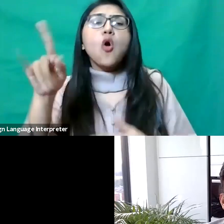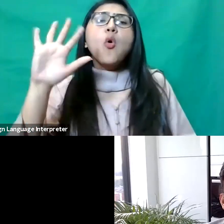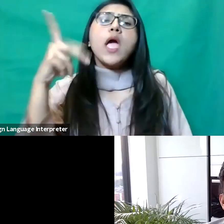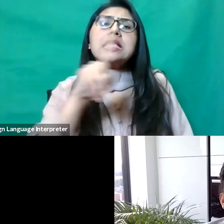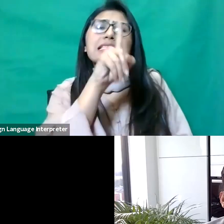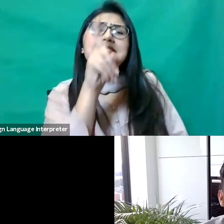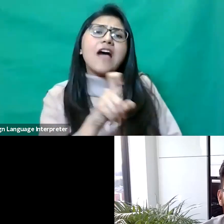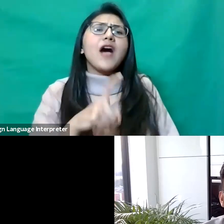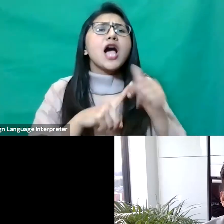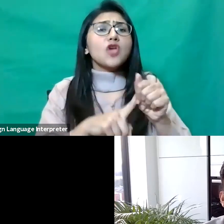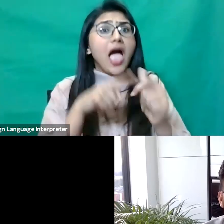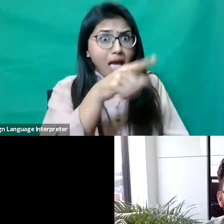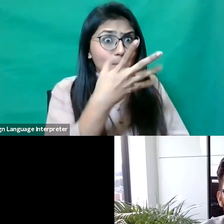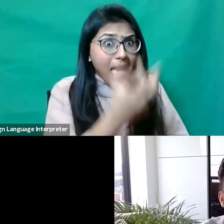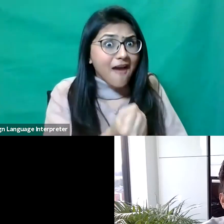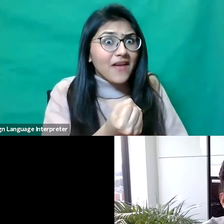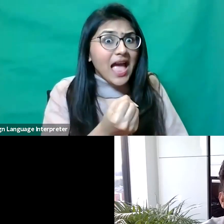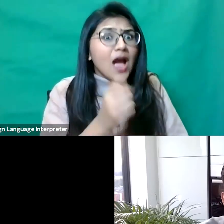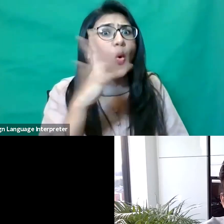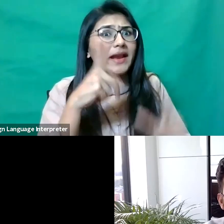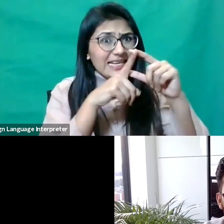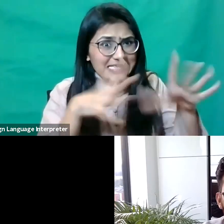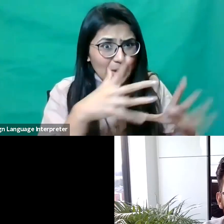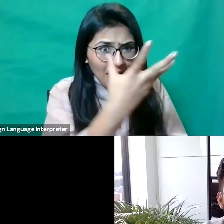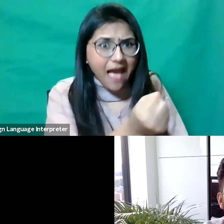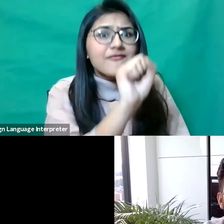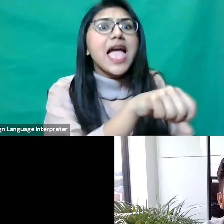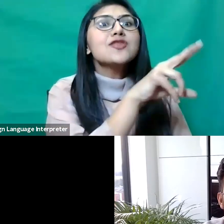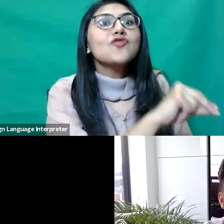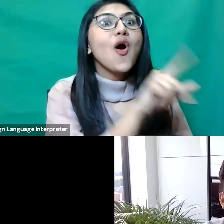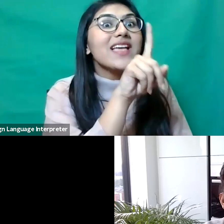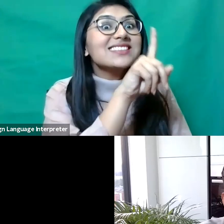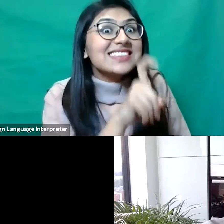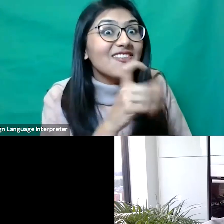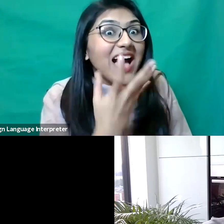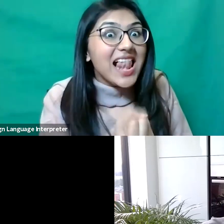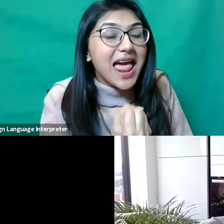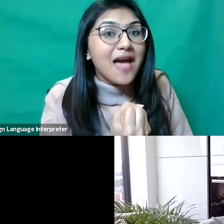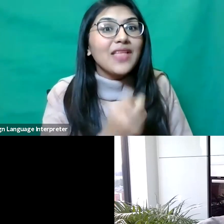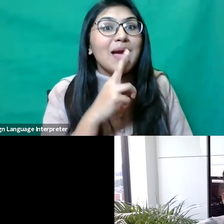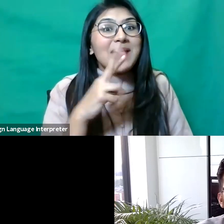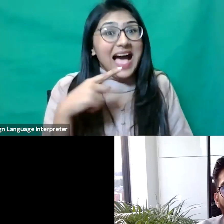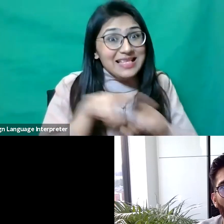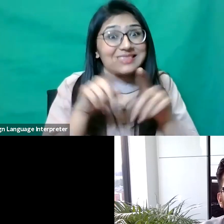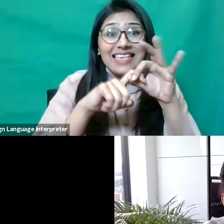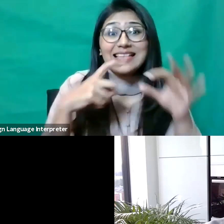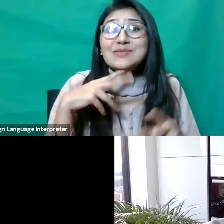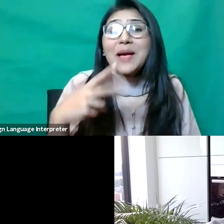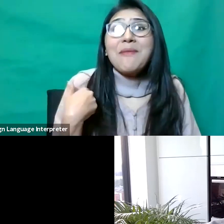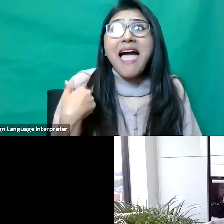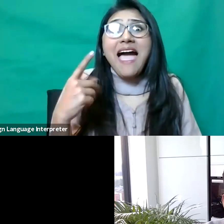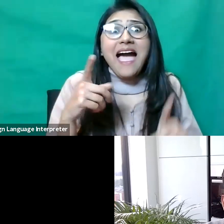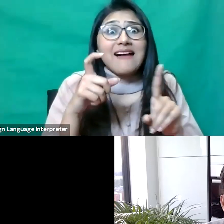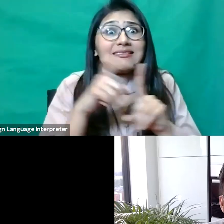not. Yeah, and you were not sure. You were not sure yes or no. And because if you say yes, I feel that